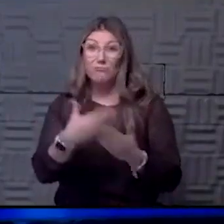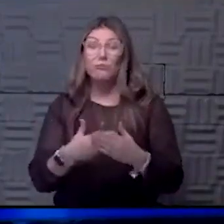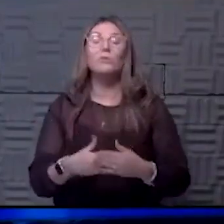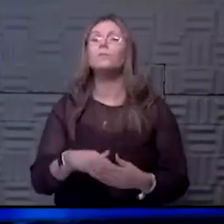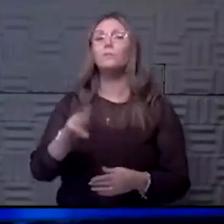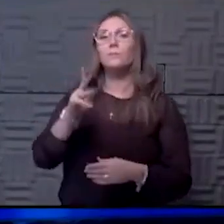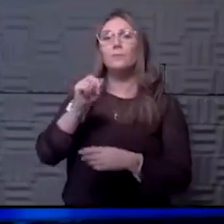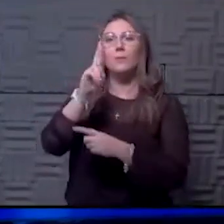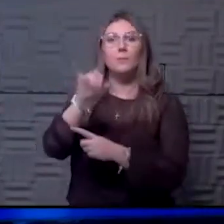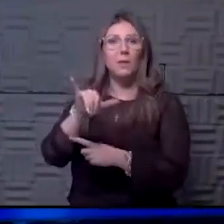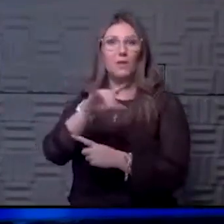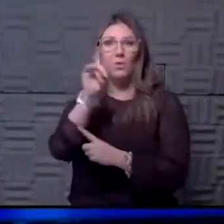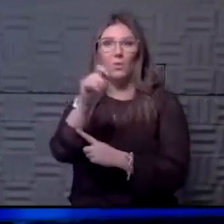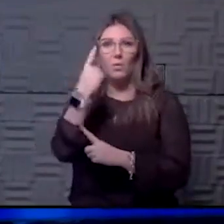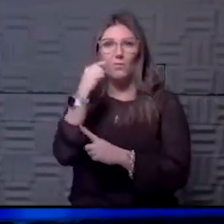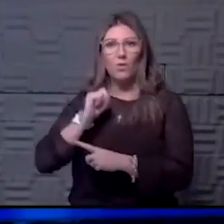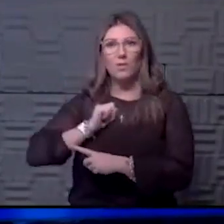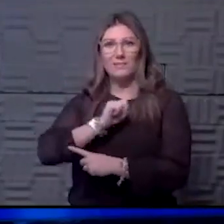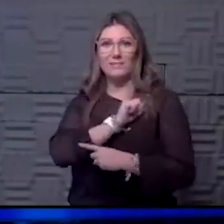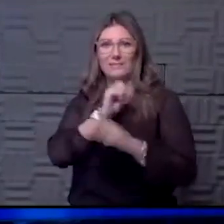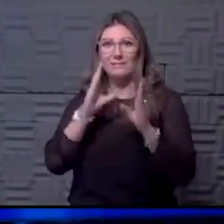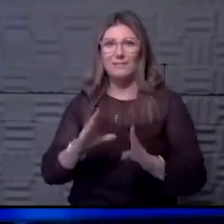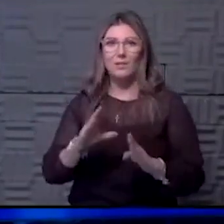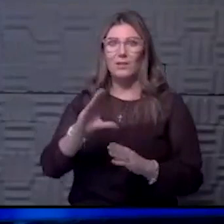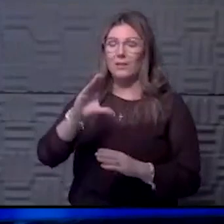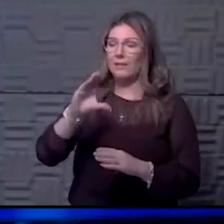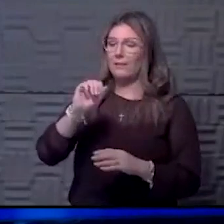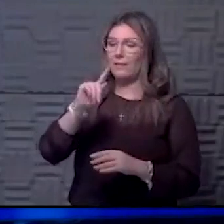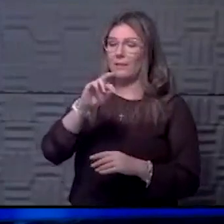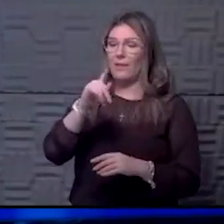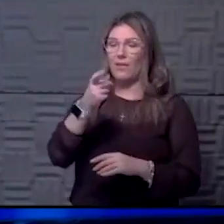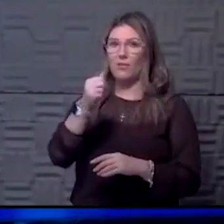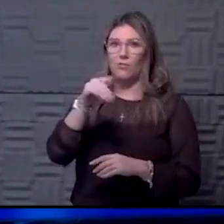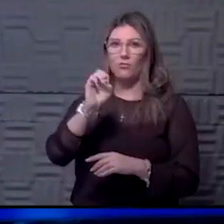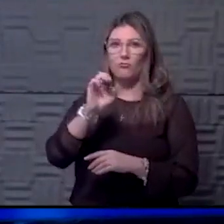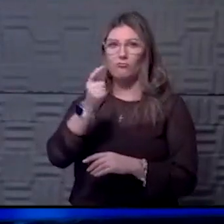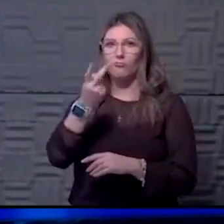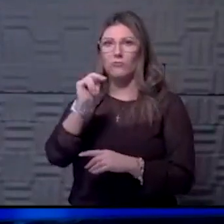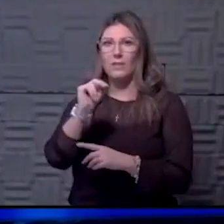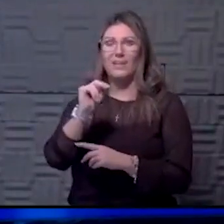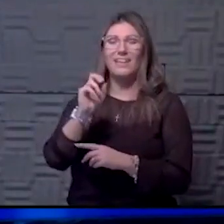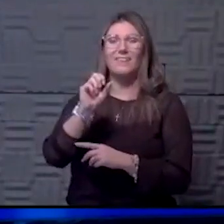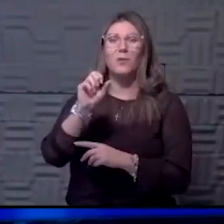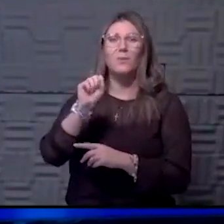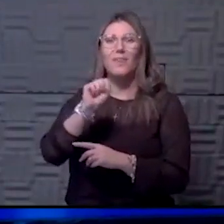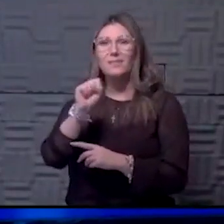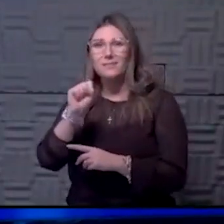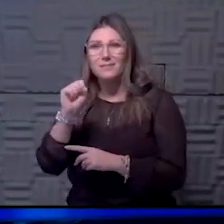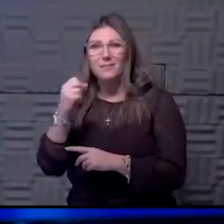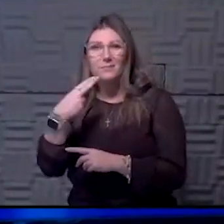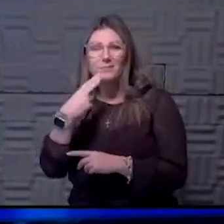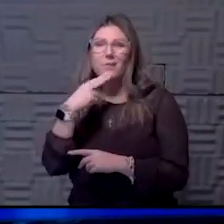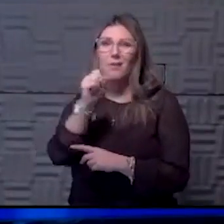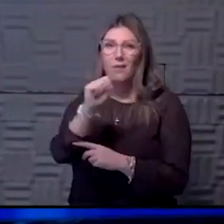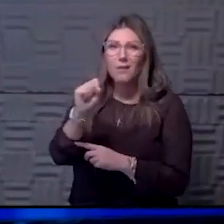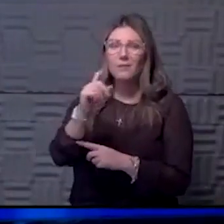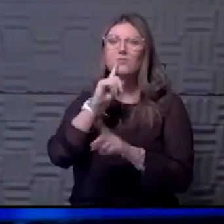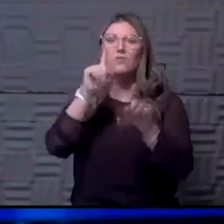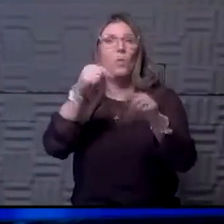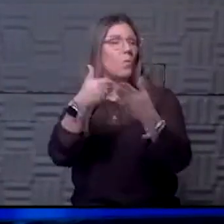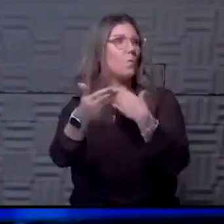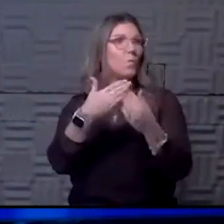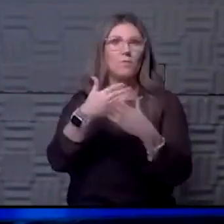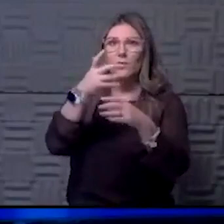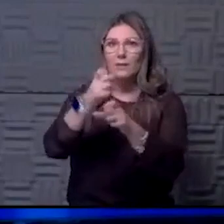has a question for the senator. She says Catherine Satterwhite with HHS and others have told people go wherever you can go to get the